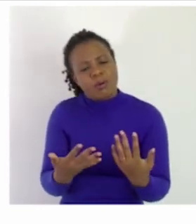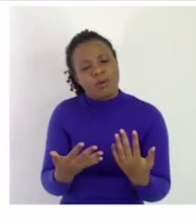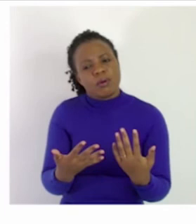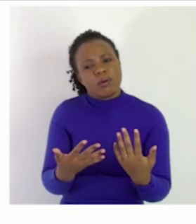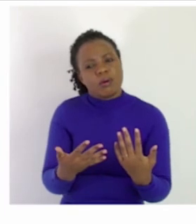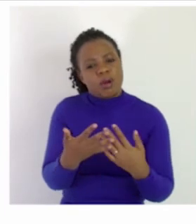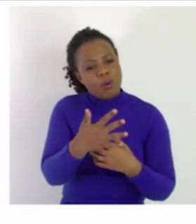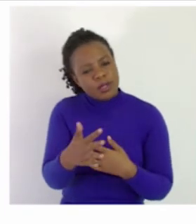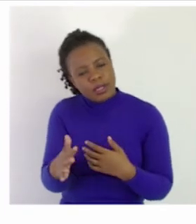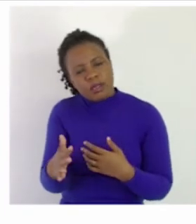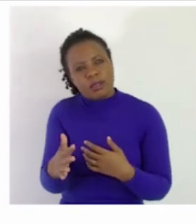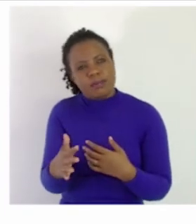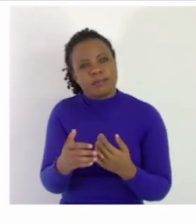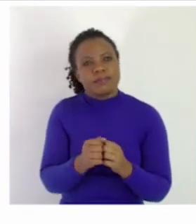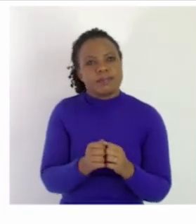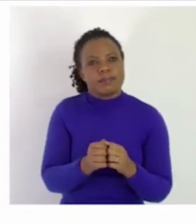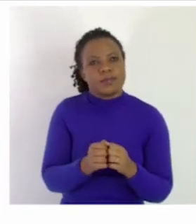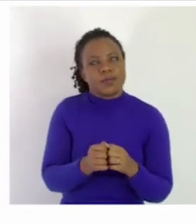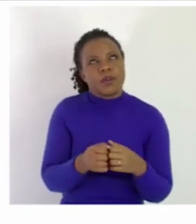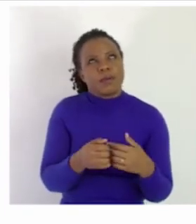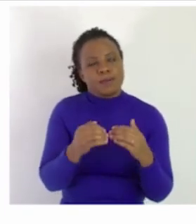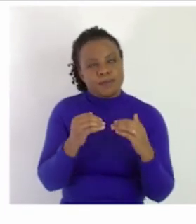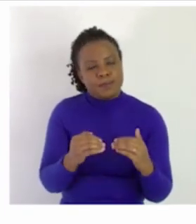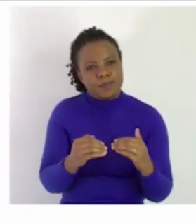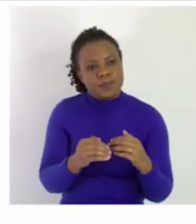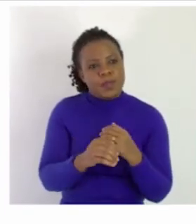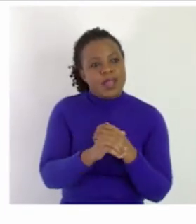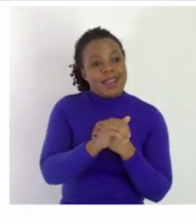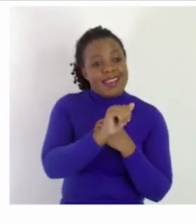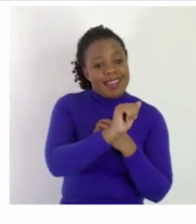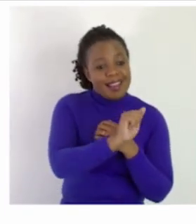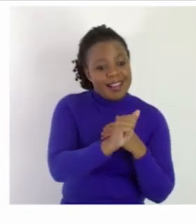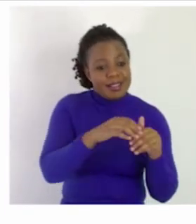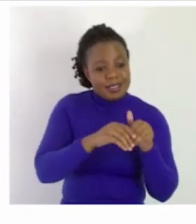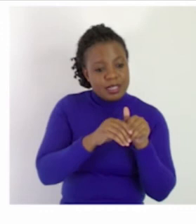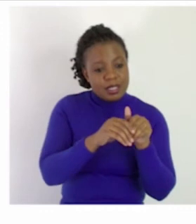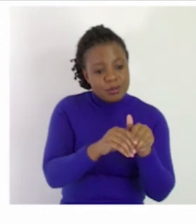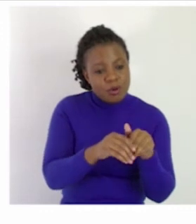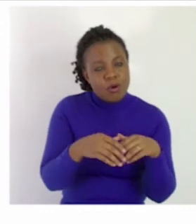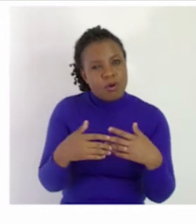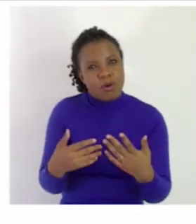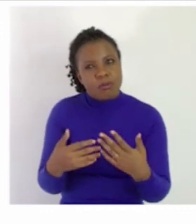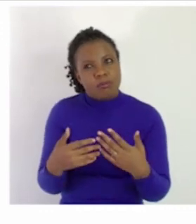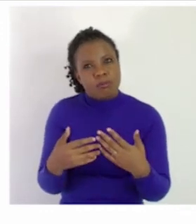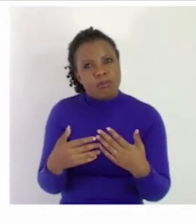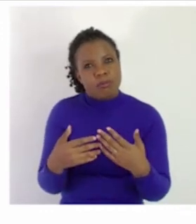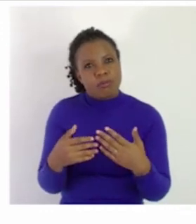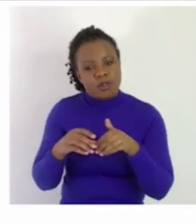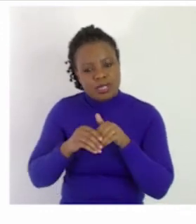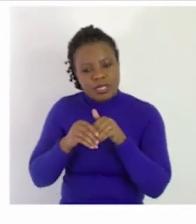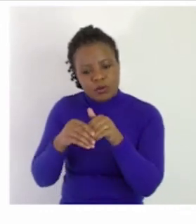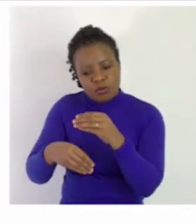say water? Do we say a transport, or we just say